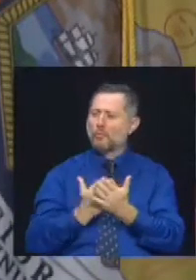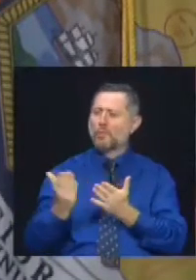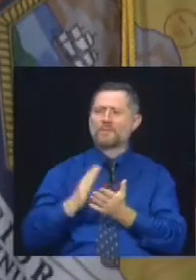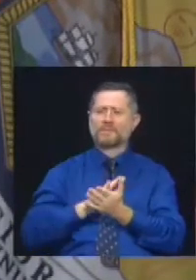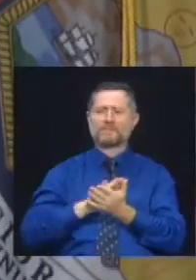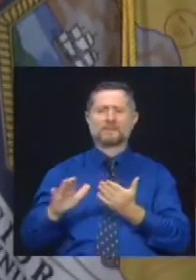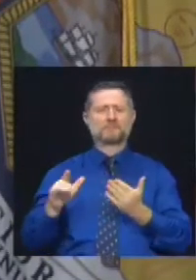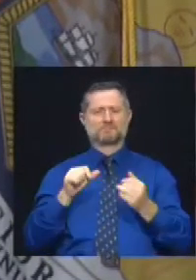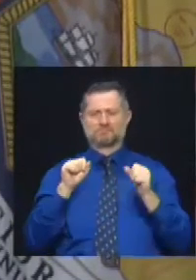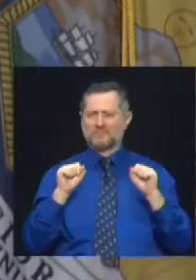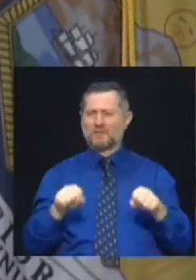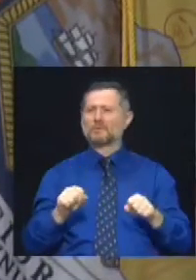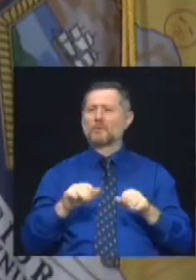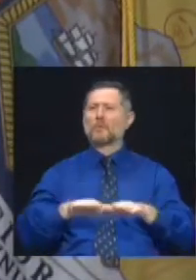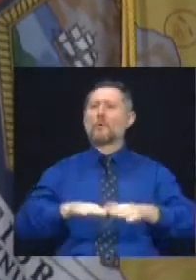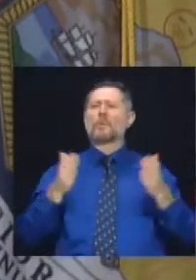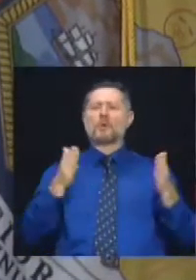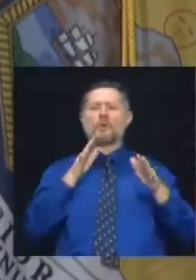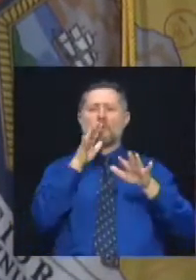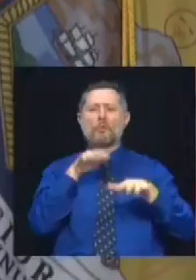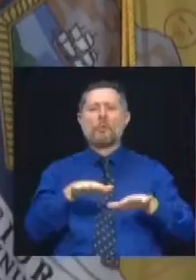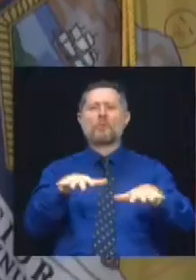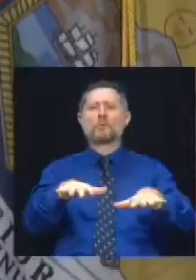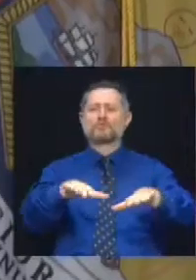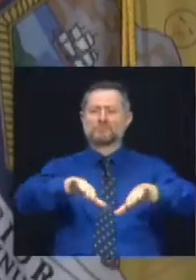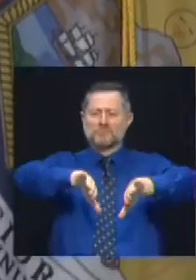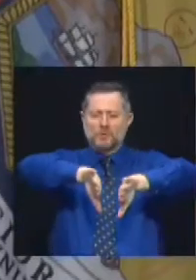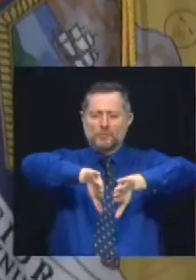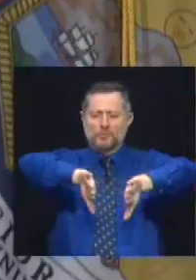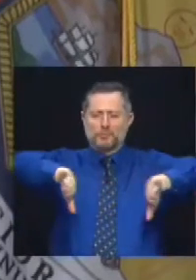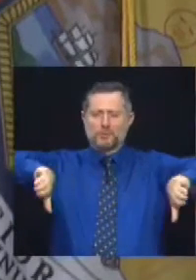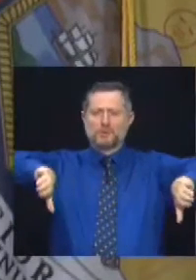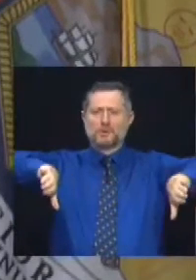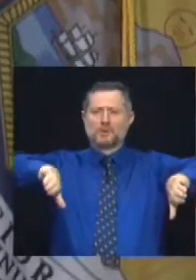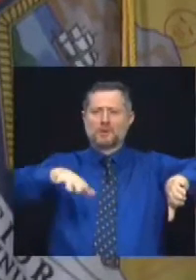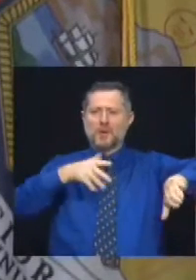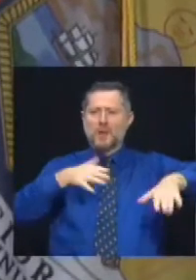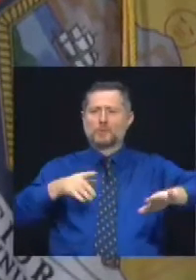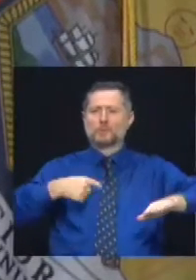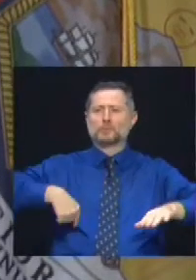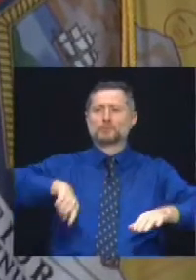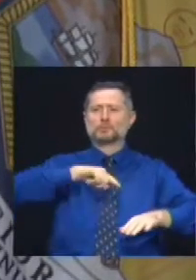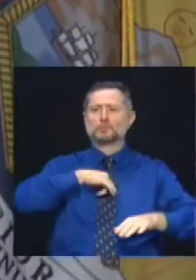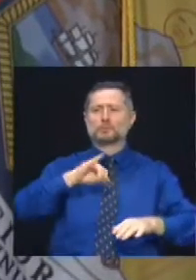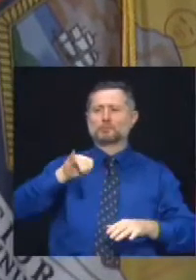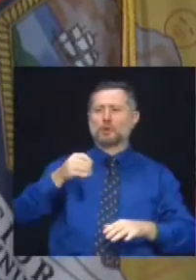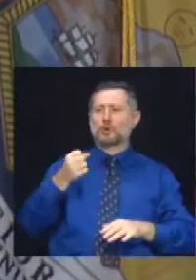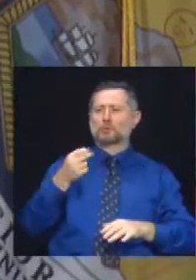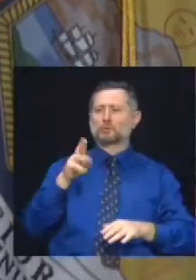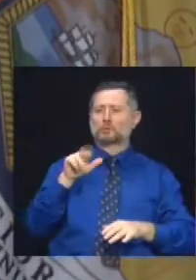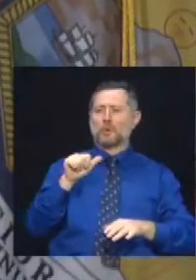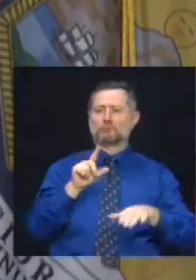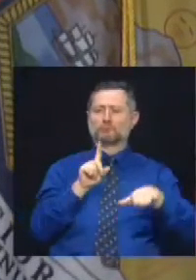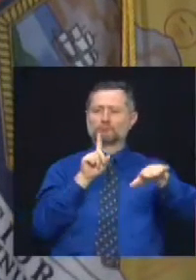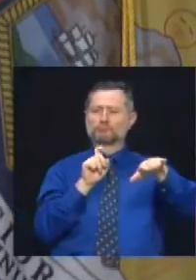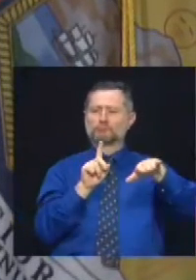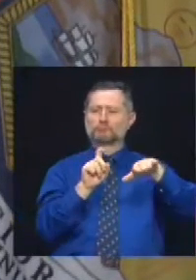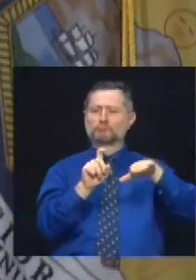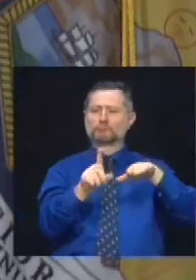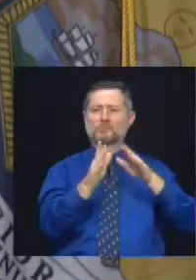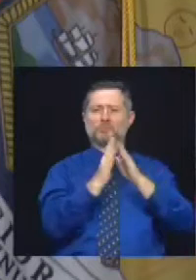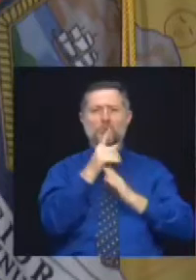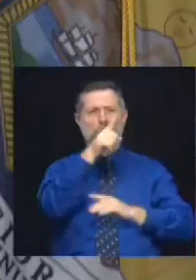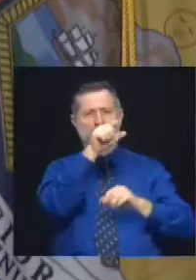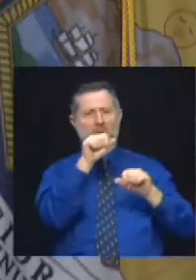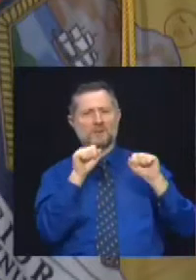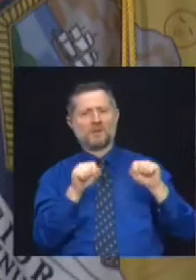sea and the rivers that Joshua could go across. And we ask God you to do the same today.